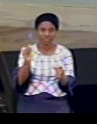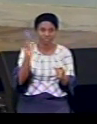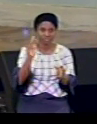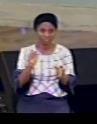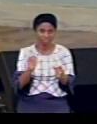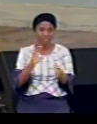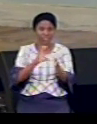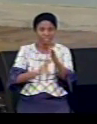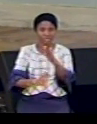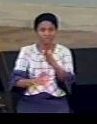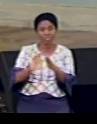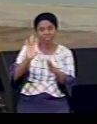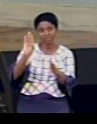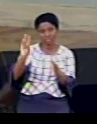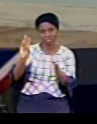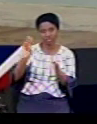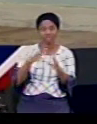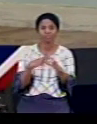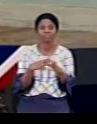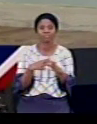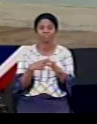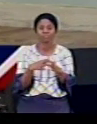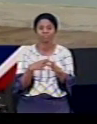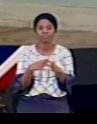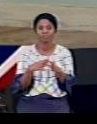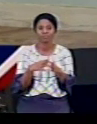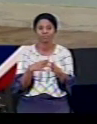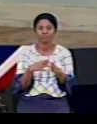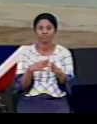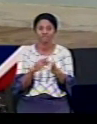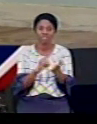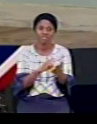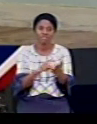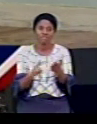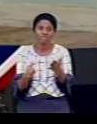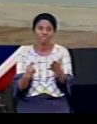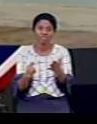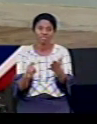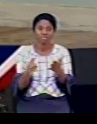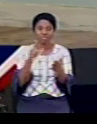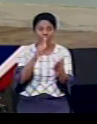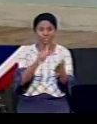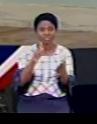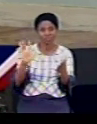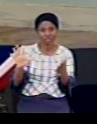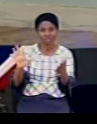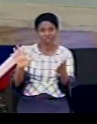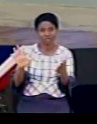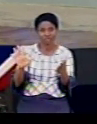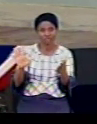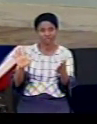2 Samuel chapter 7. Reading from verse 25.